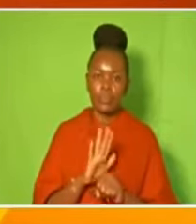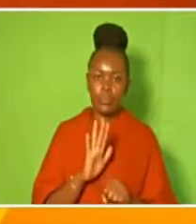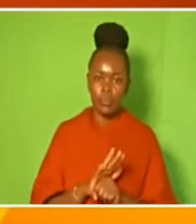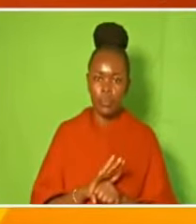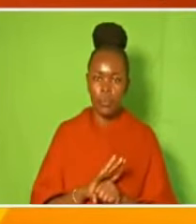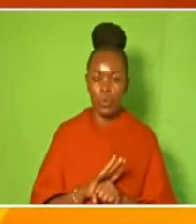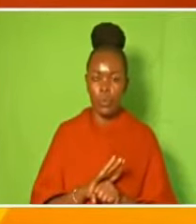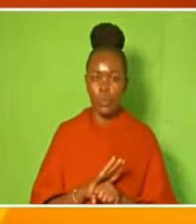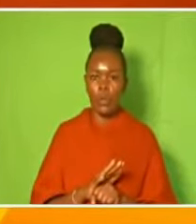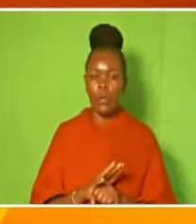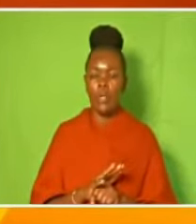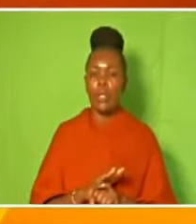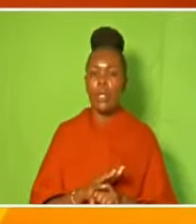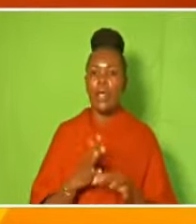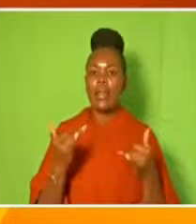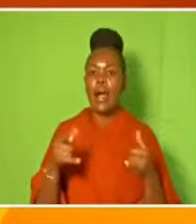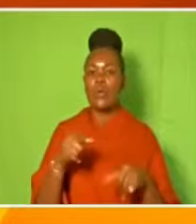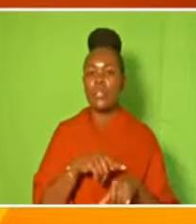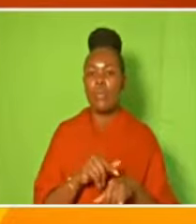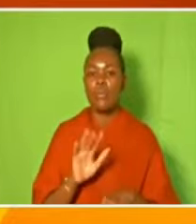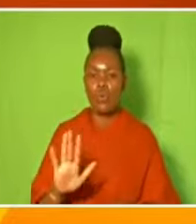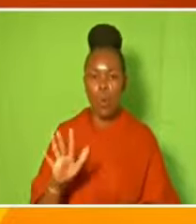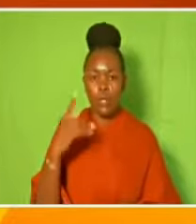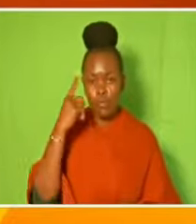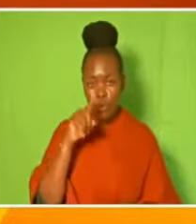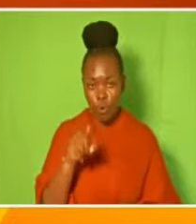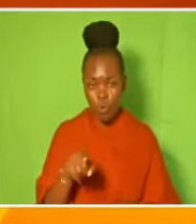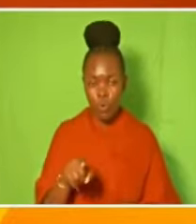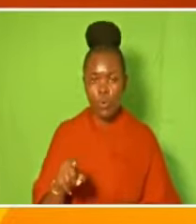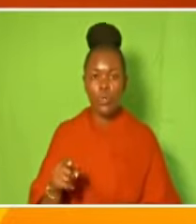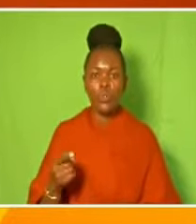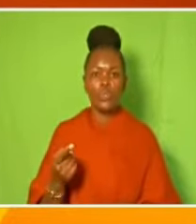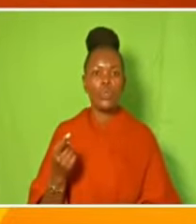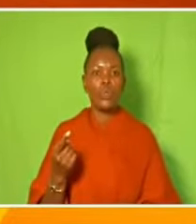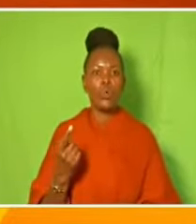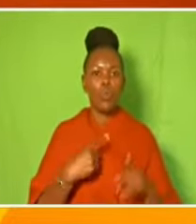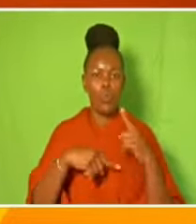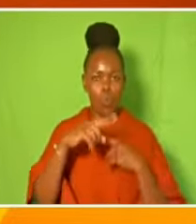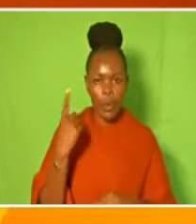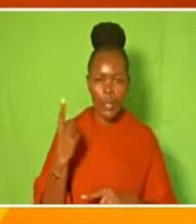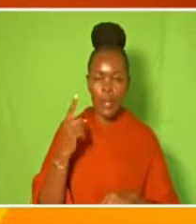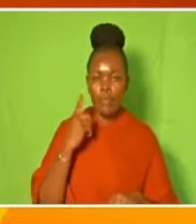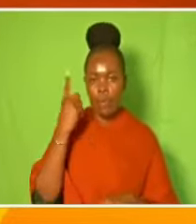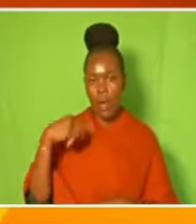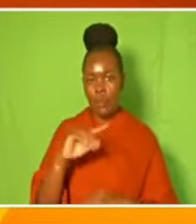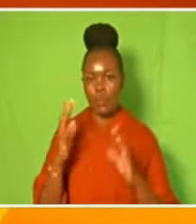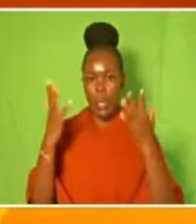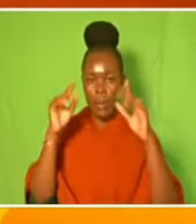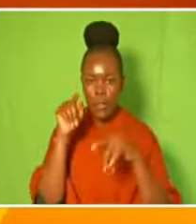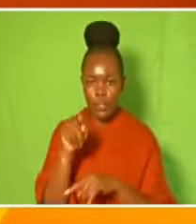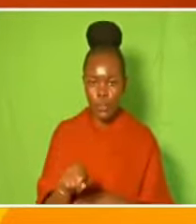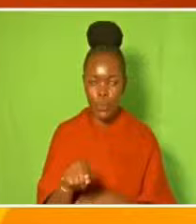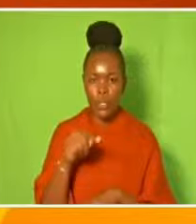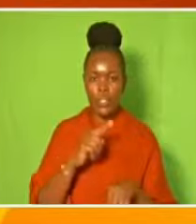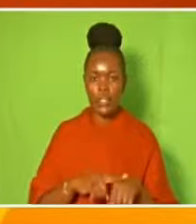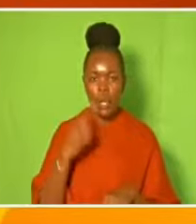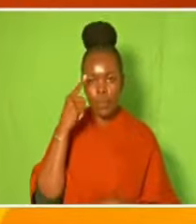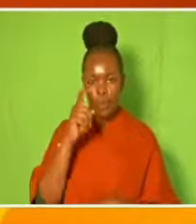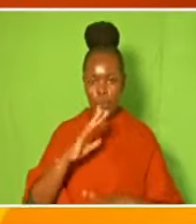world. And this is your time for you to be celebrated. This is your time for you to be